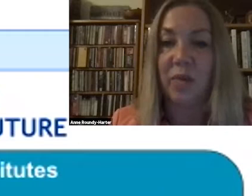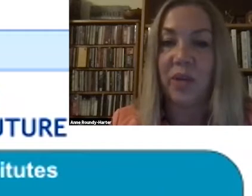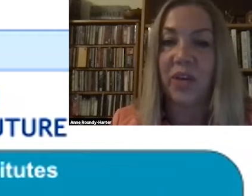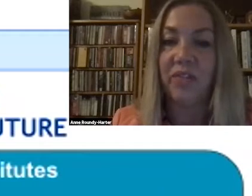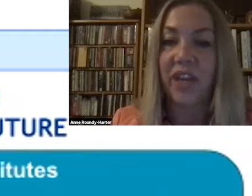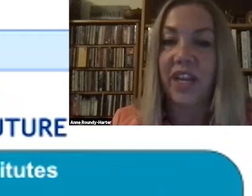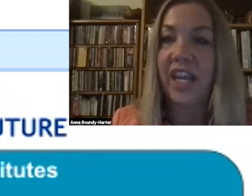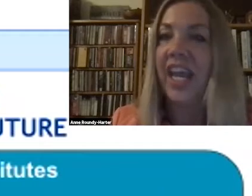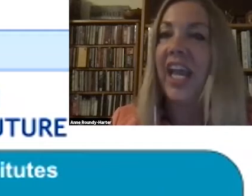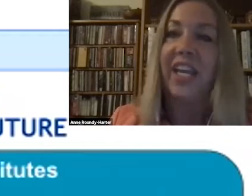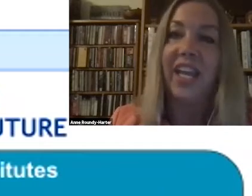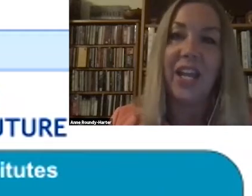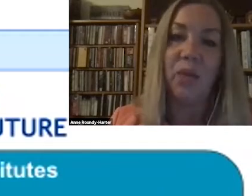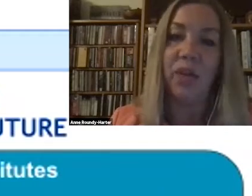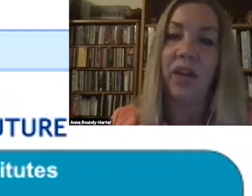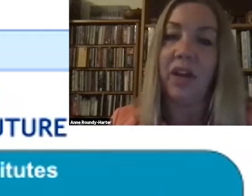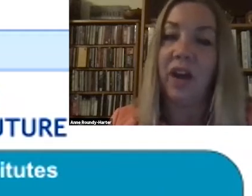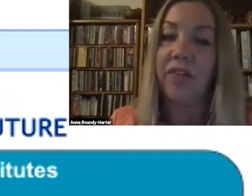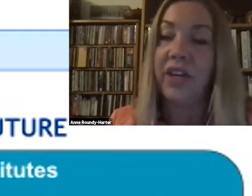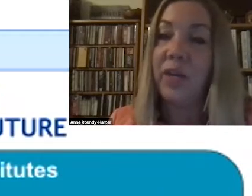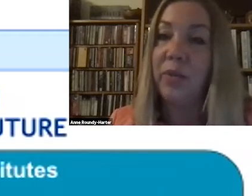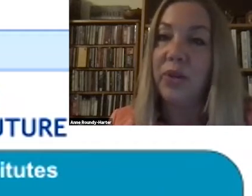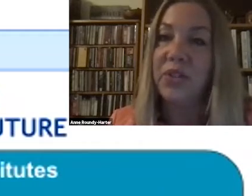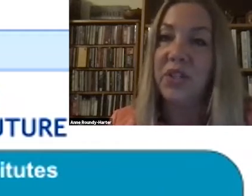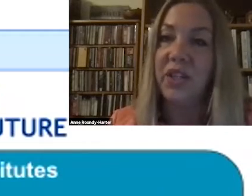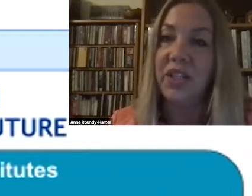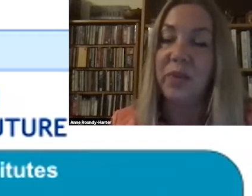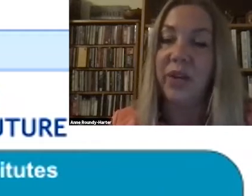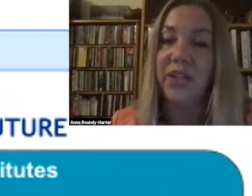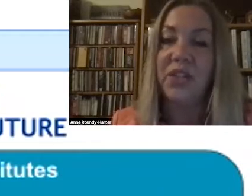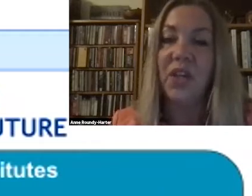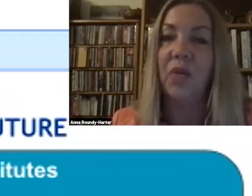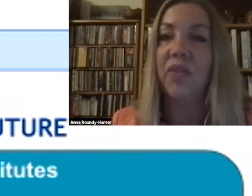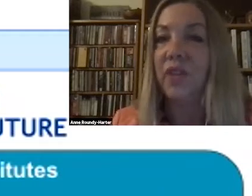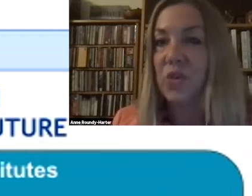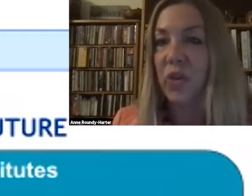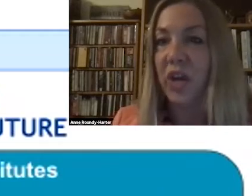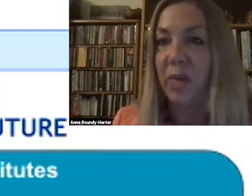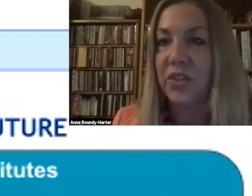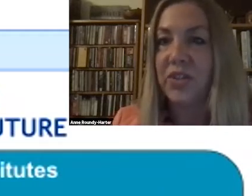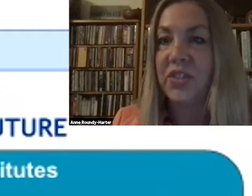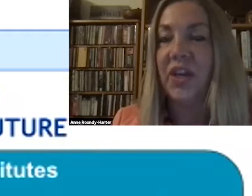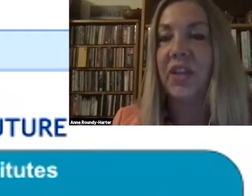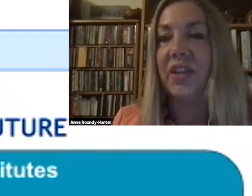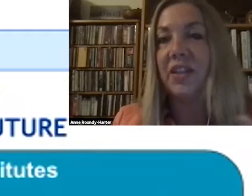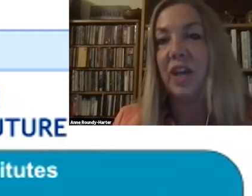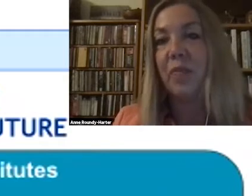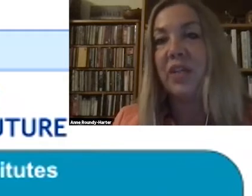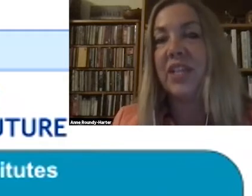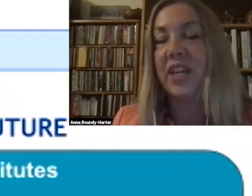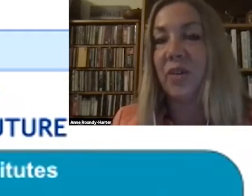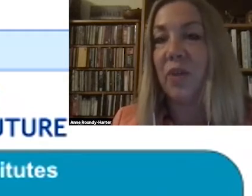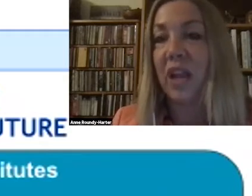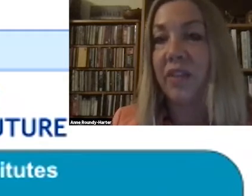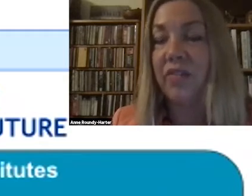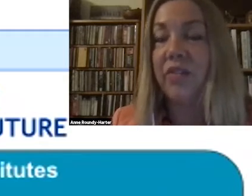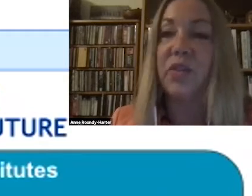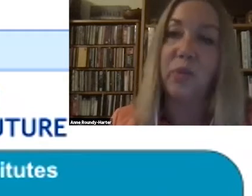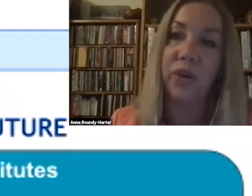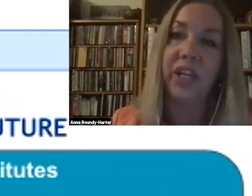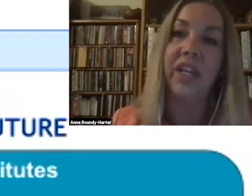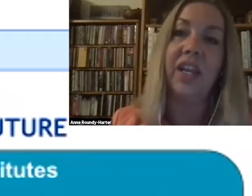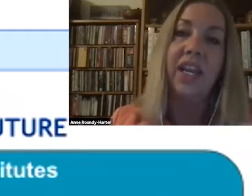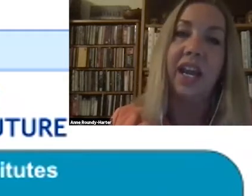Santa Barbara Unified. And again, we'll offer an in-person experience with virtual options on topics that are relevant